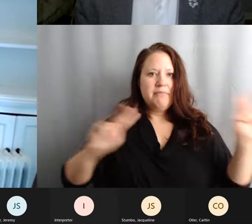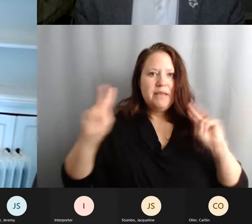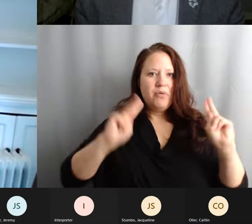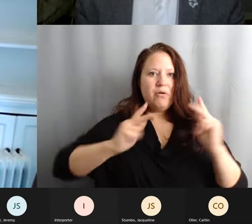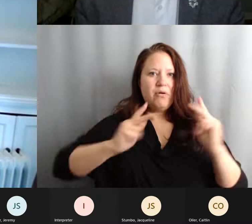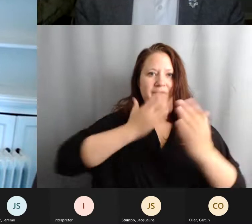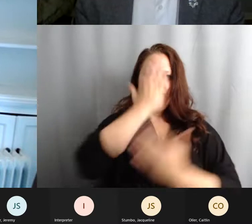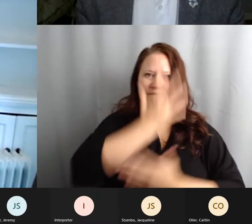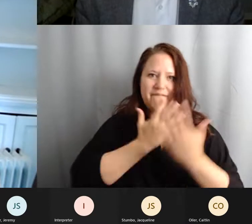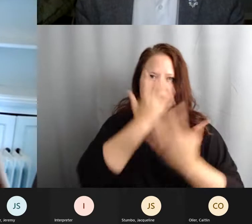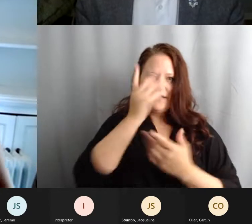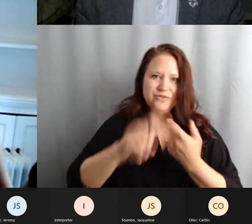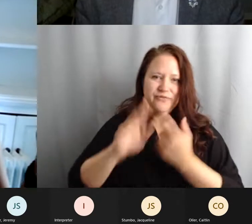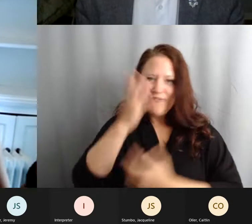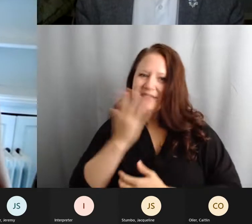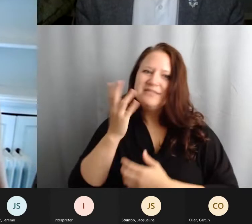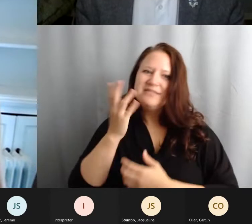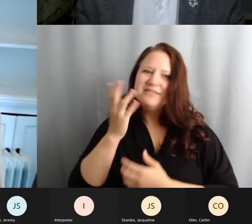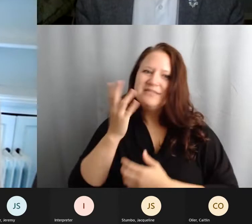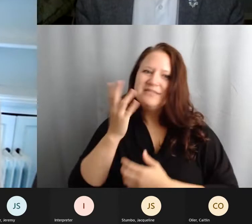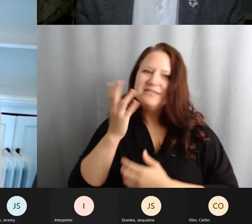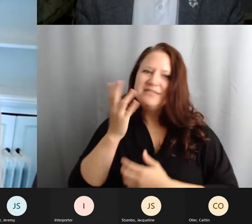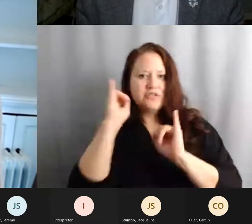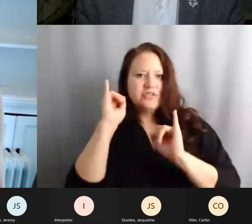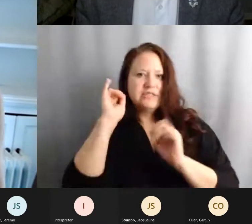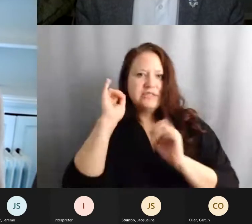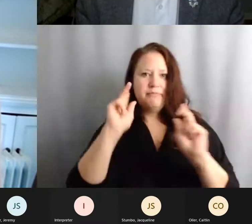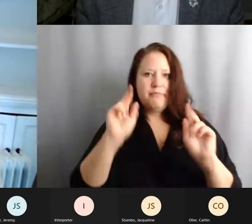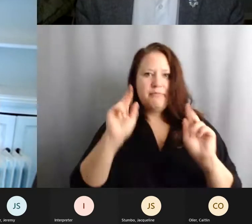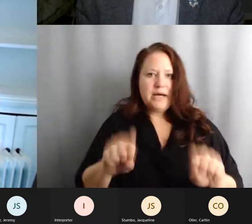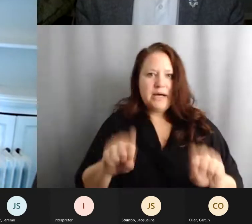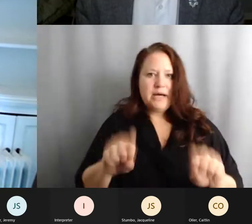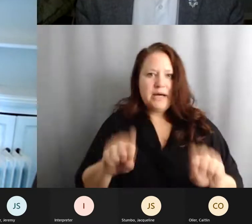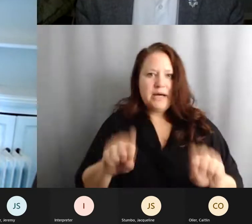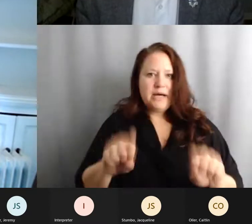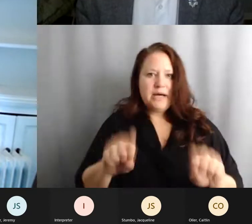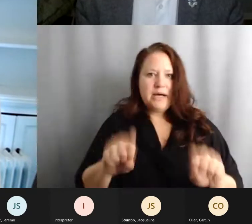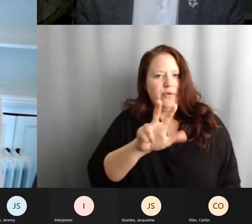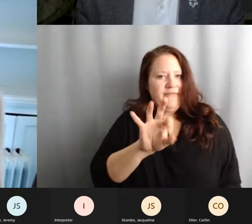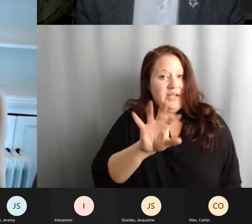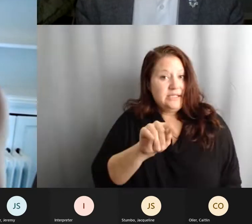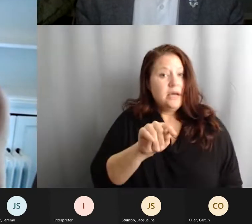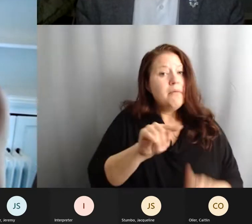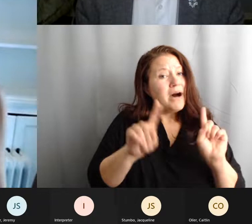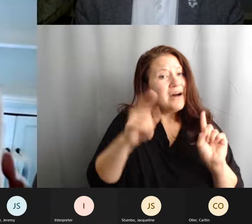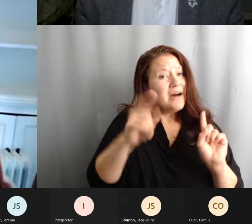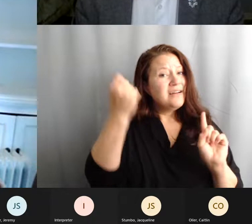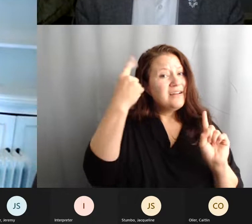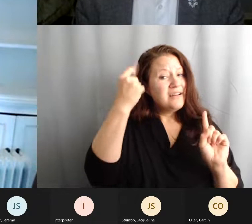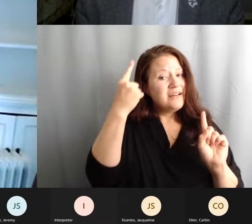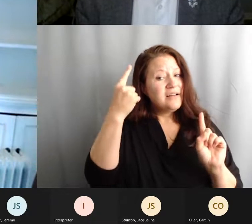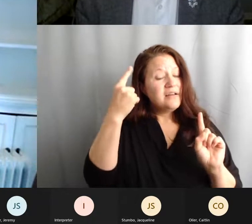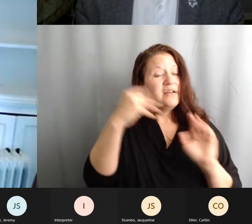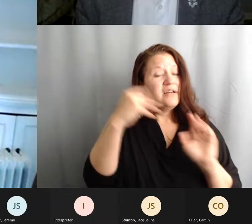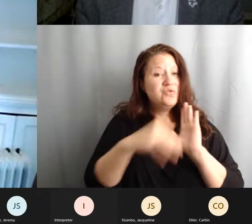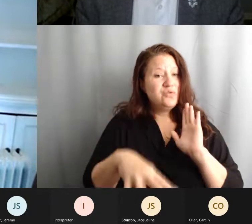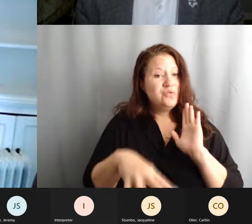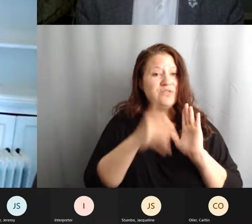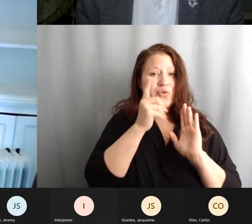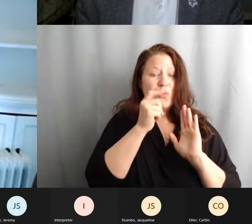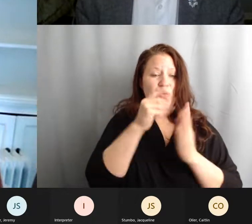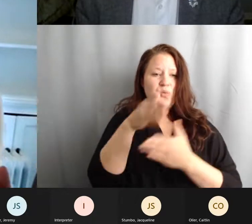face-to-face instruction as possible, that we went down to 3 feet. But there will be people then, students that would